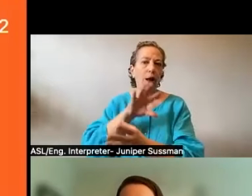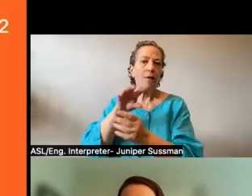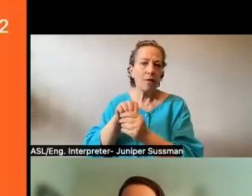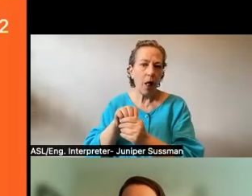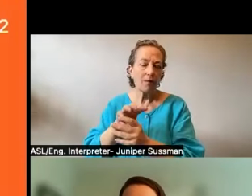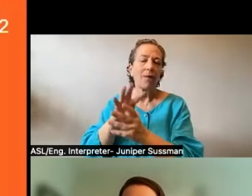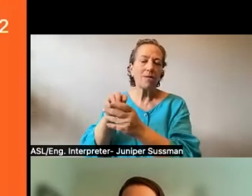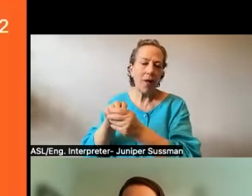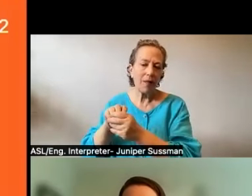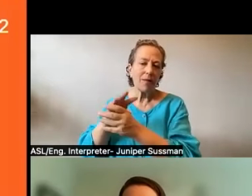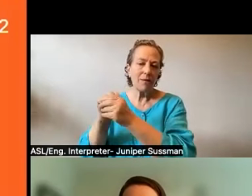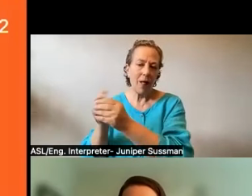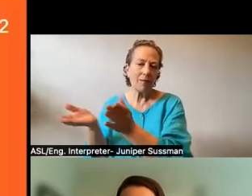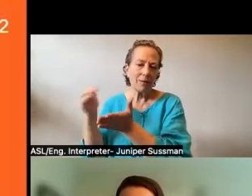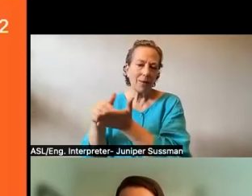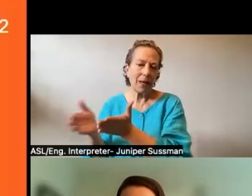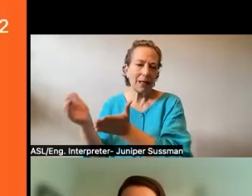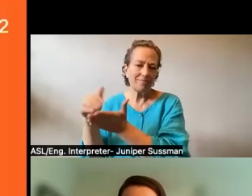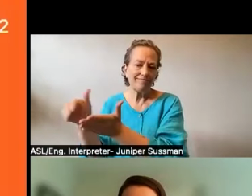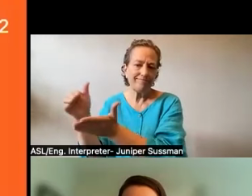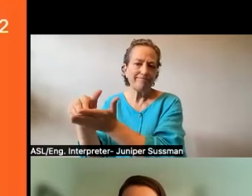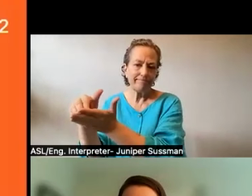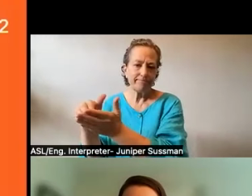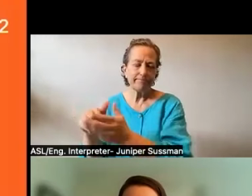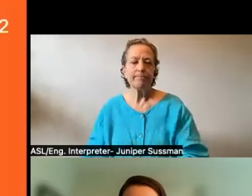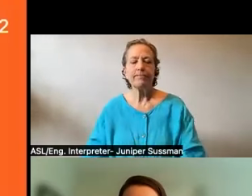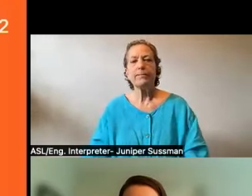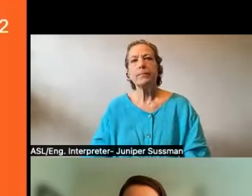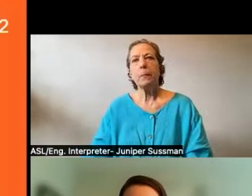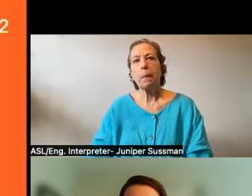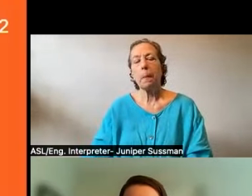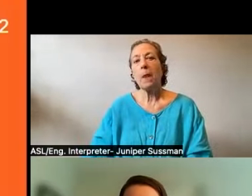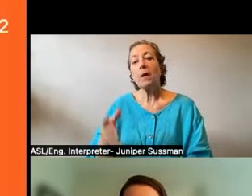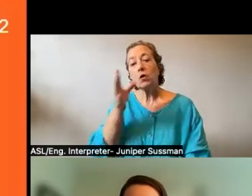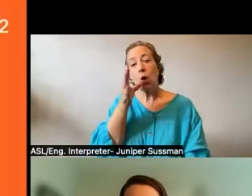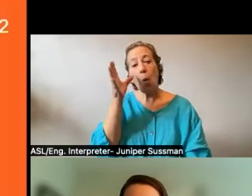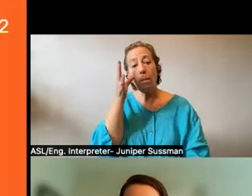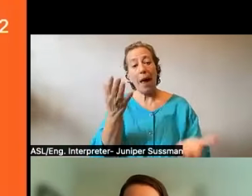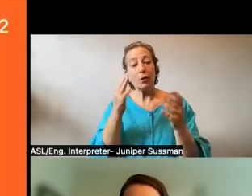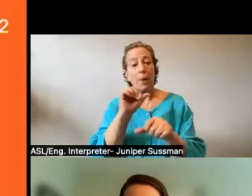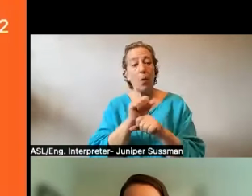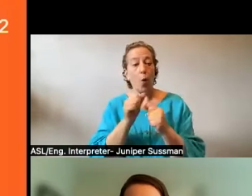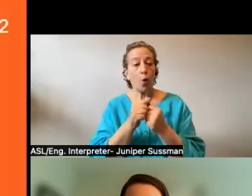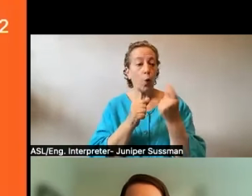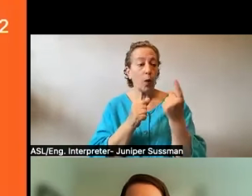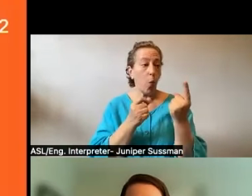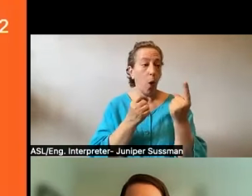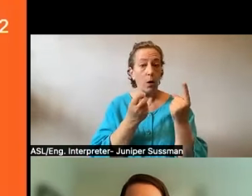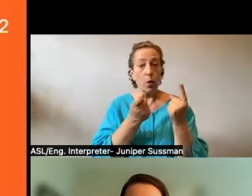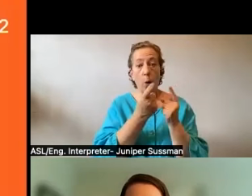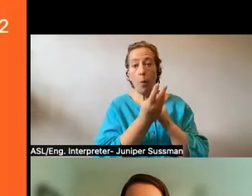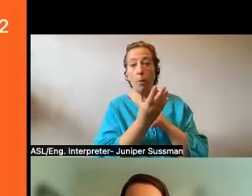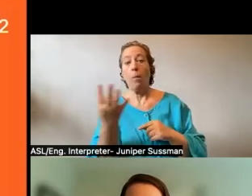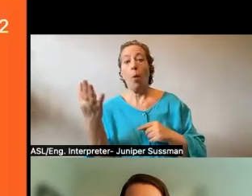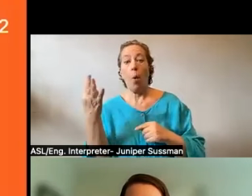And so a parent may work with 1 or more attorneys over the course of the time that the child is in